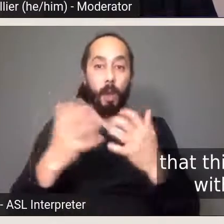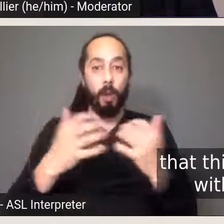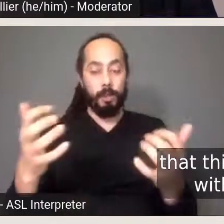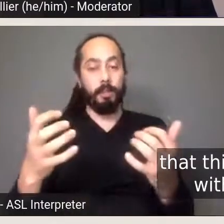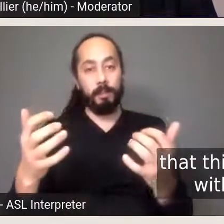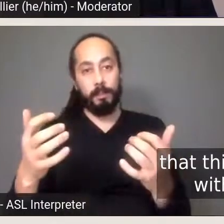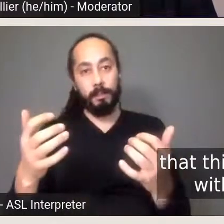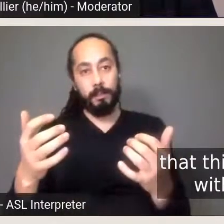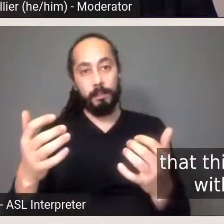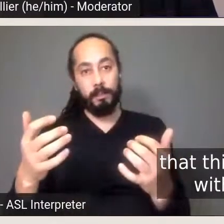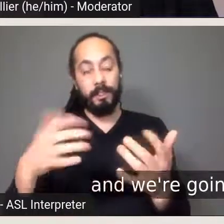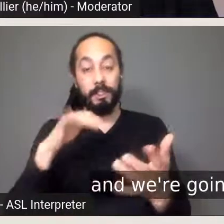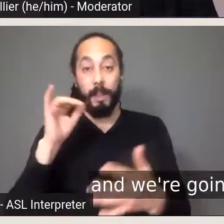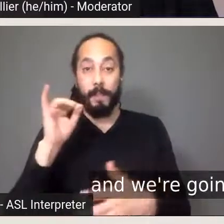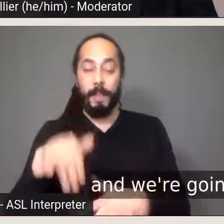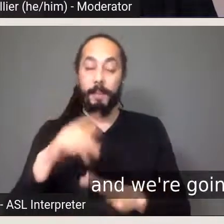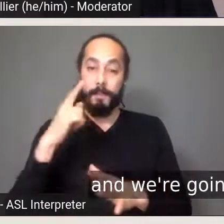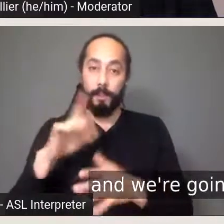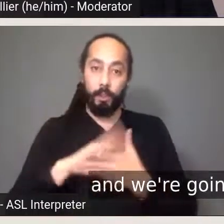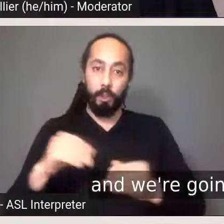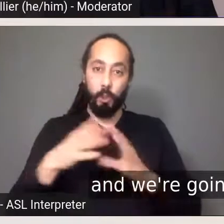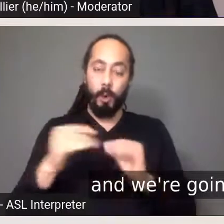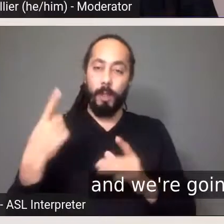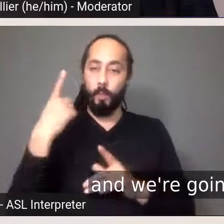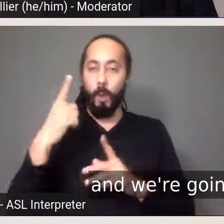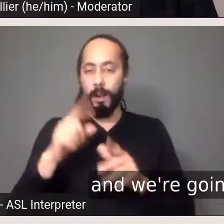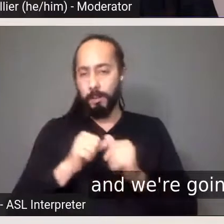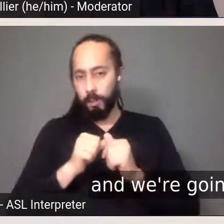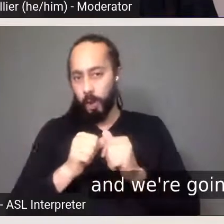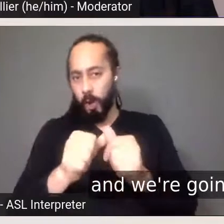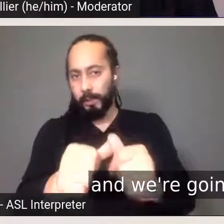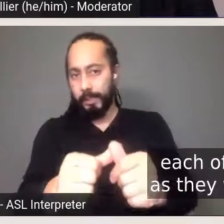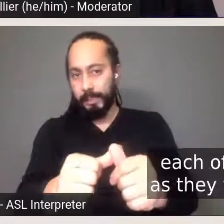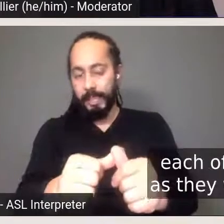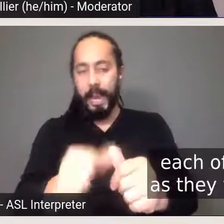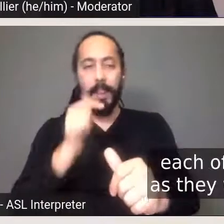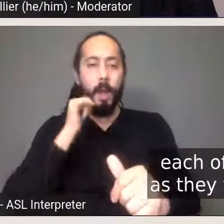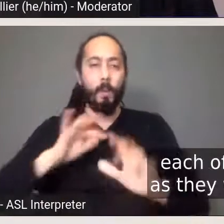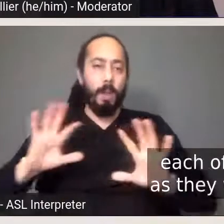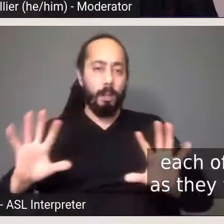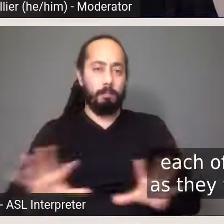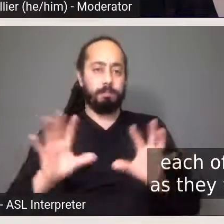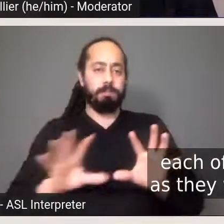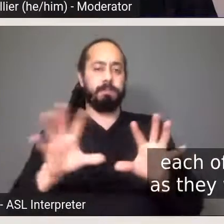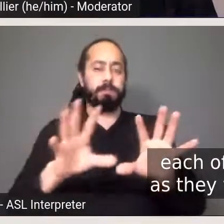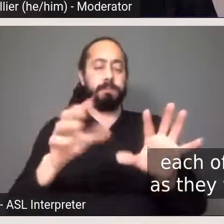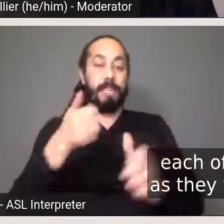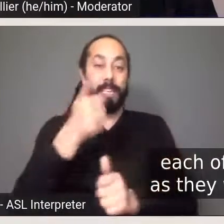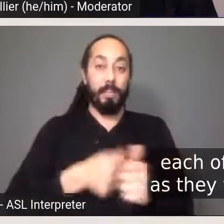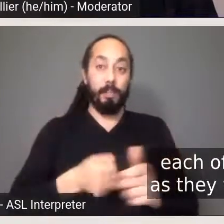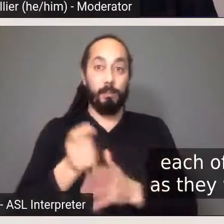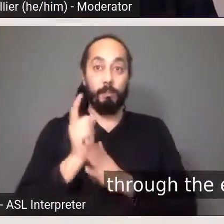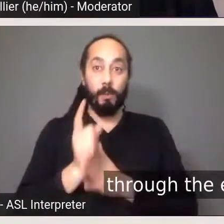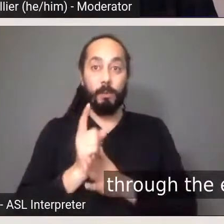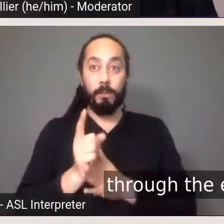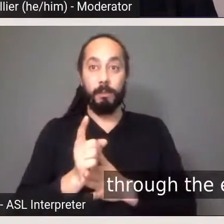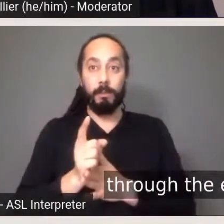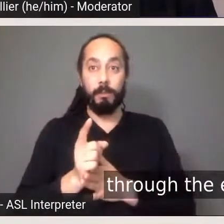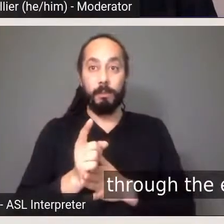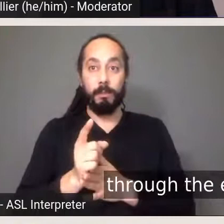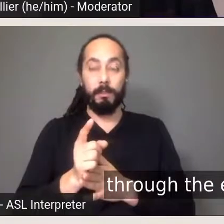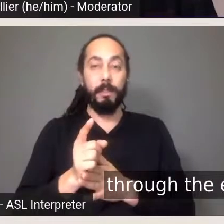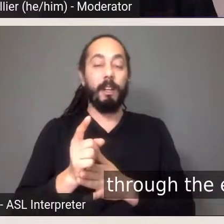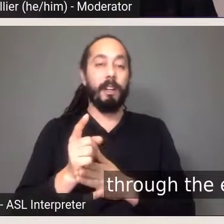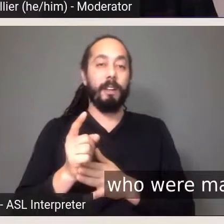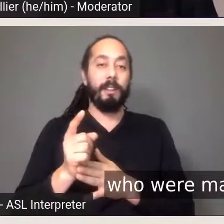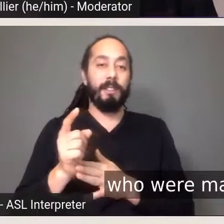constant within the story, and we're going to kind of reflect upon each of these moments as they were experienced through the eyes